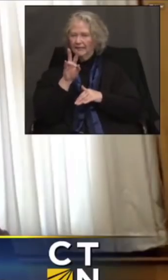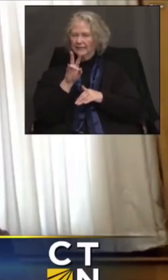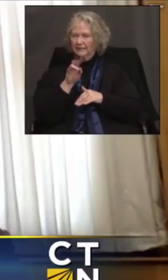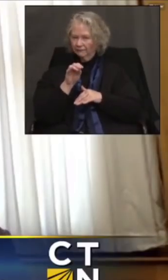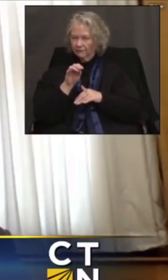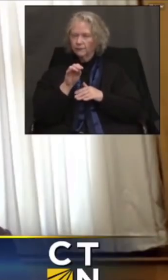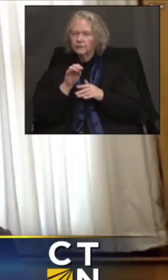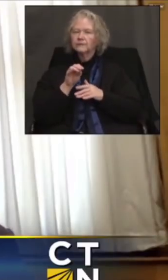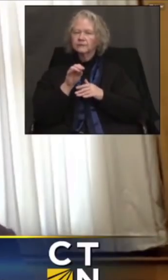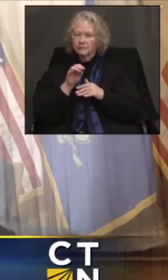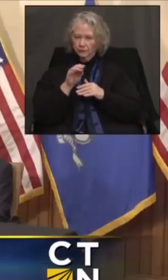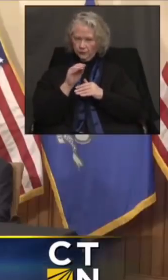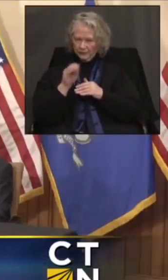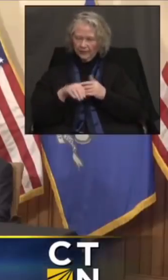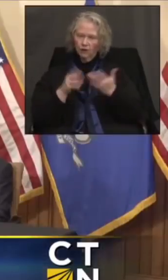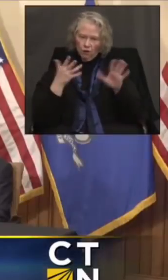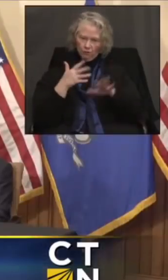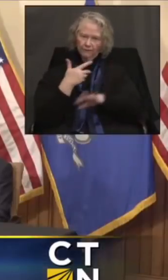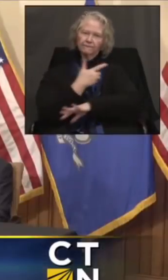been vaccinated.